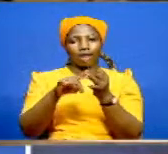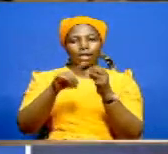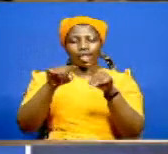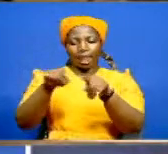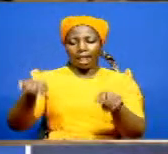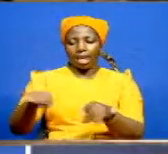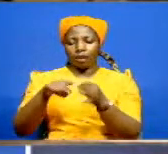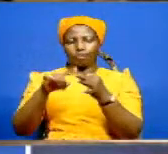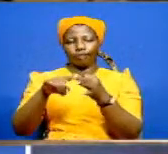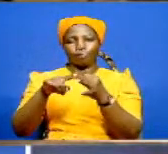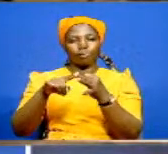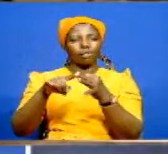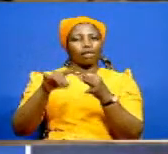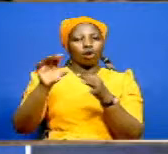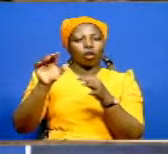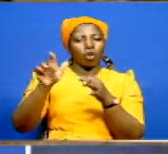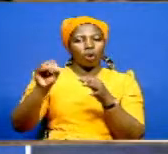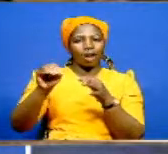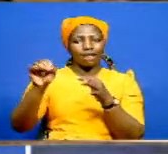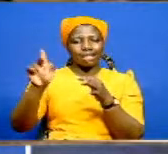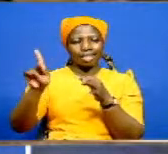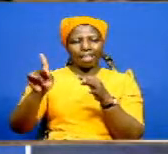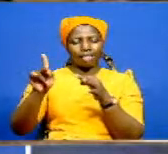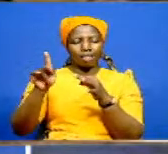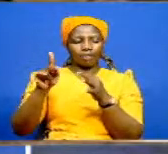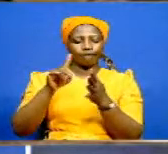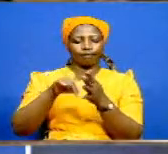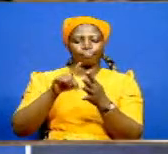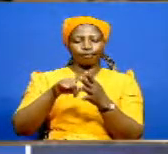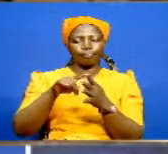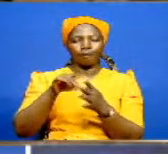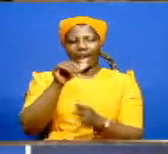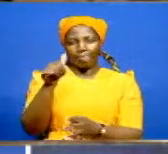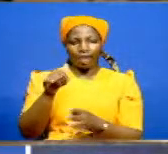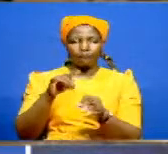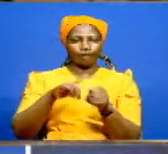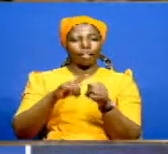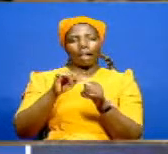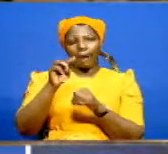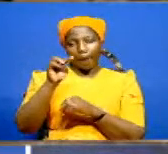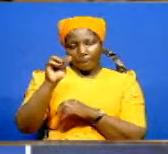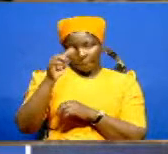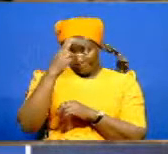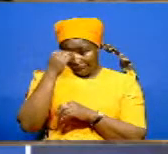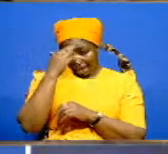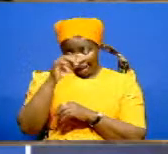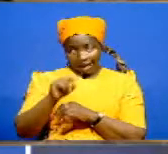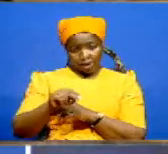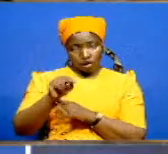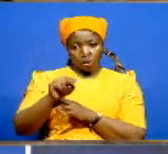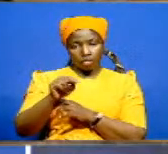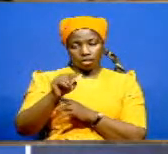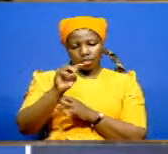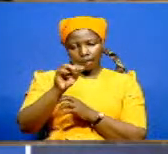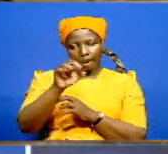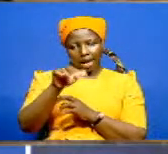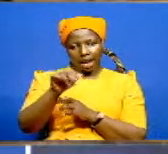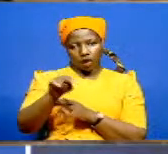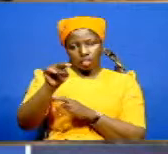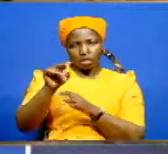Ol Kinyei Conservancy, Olari Rock Conservancy, Mara North Conservancy, Musiara Swamp, among